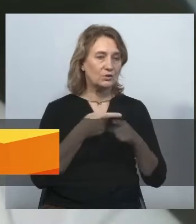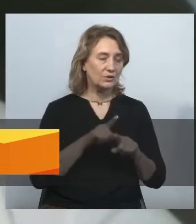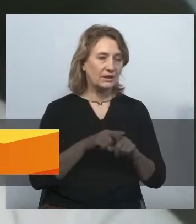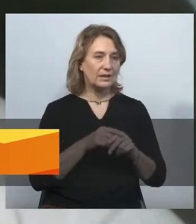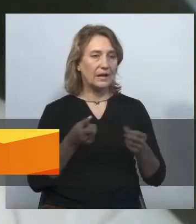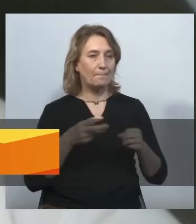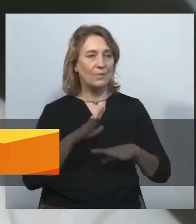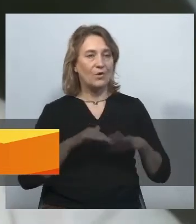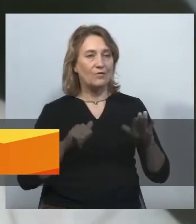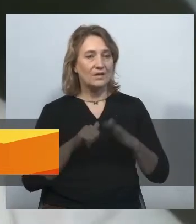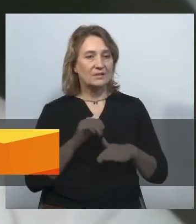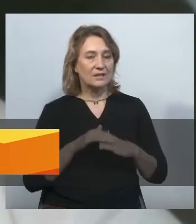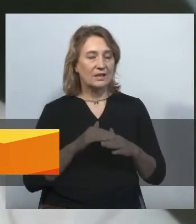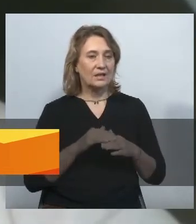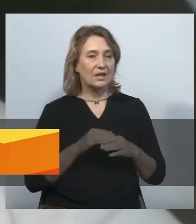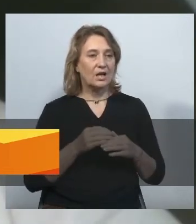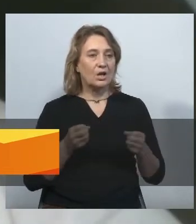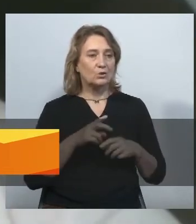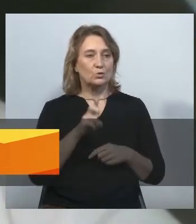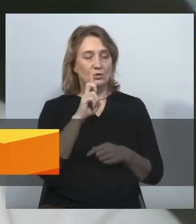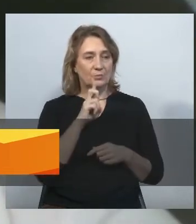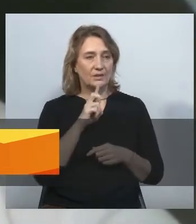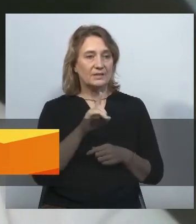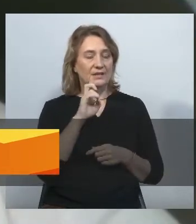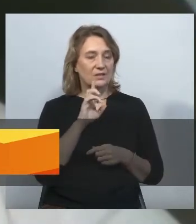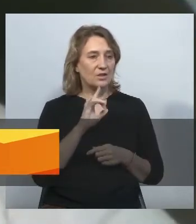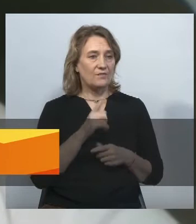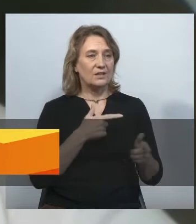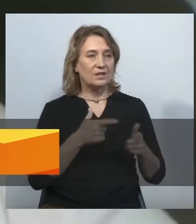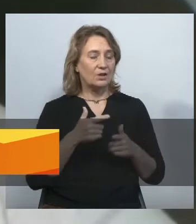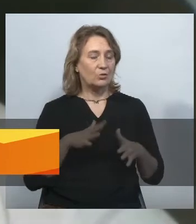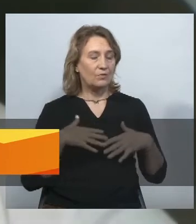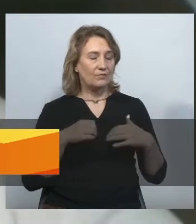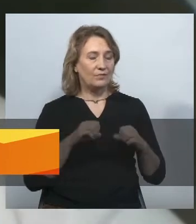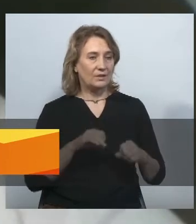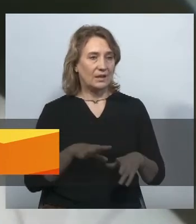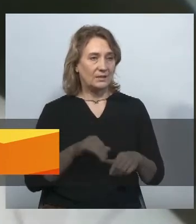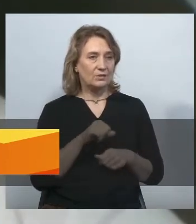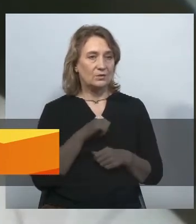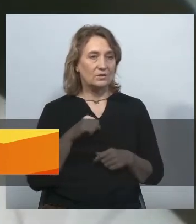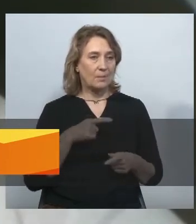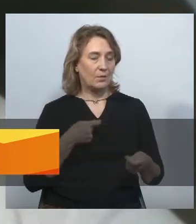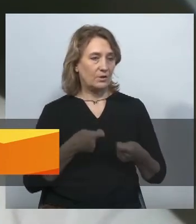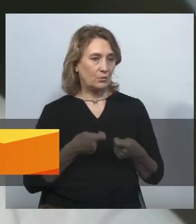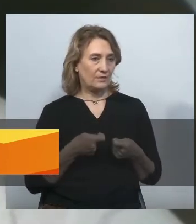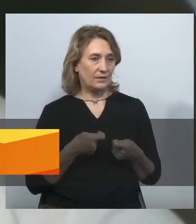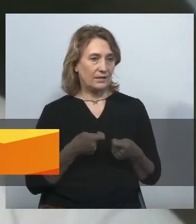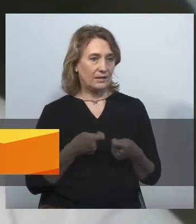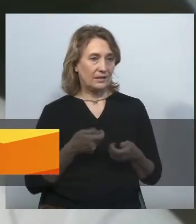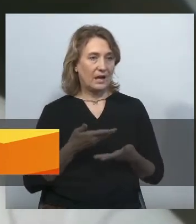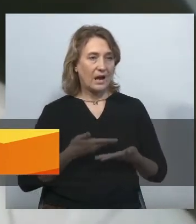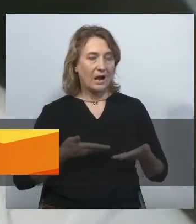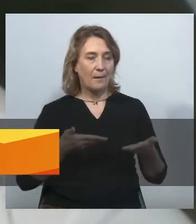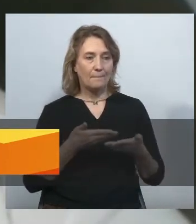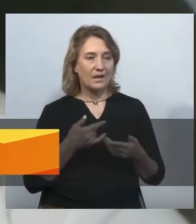trust from the part of the society. The state and the society are not ready to give the